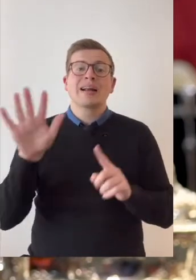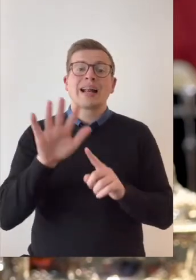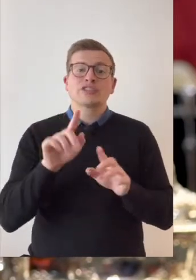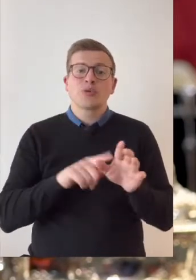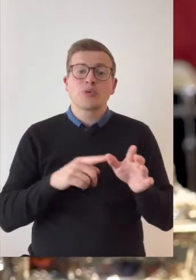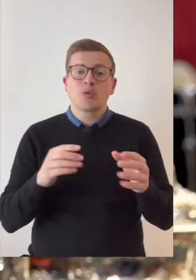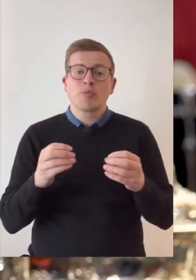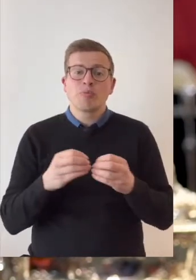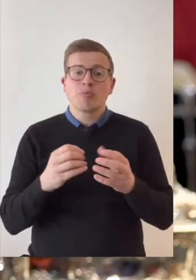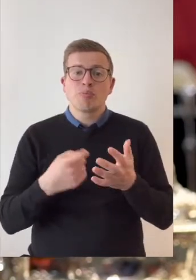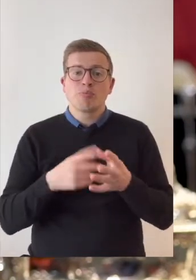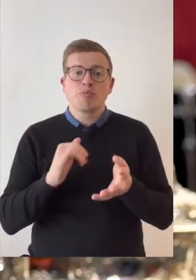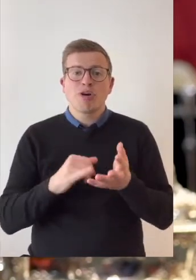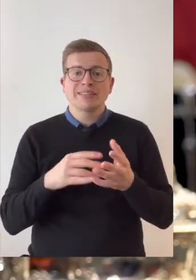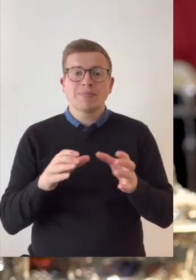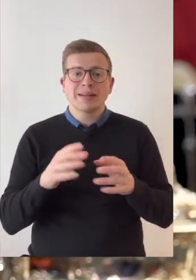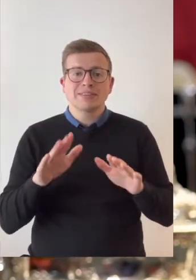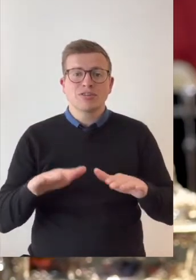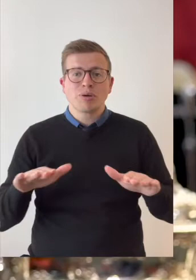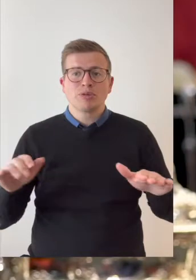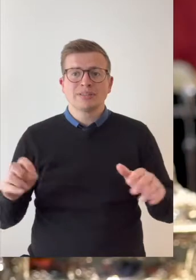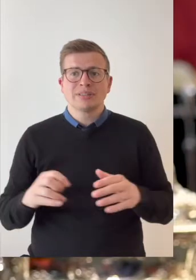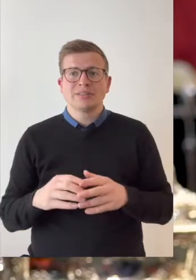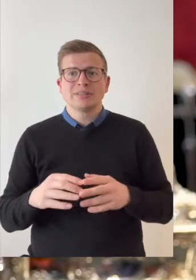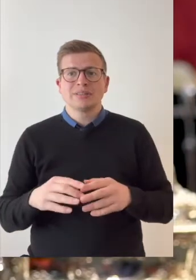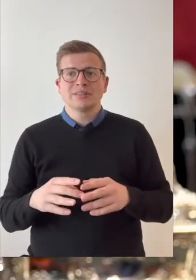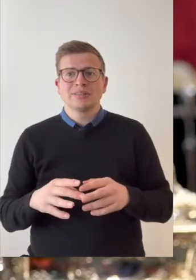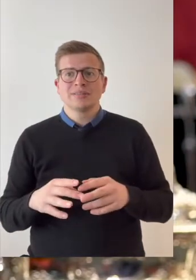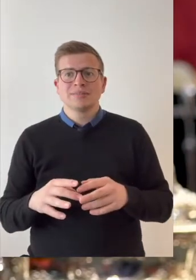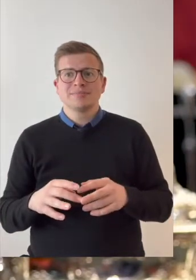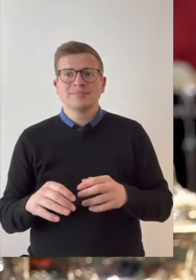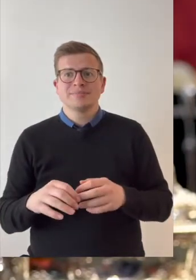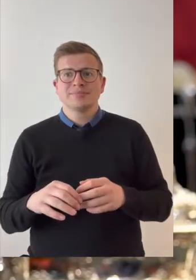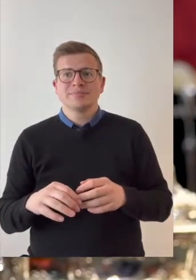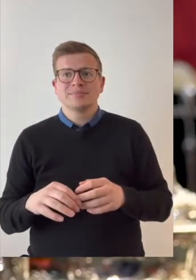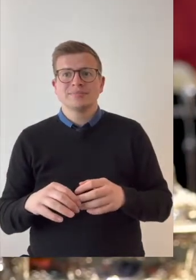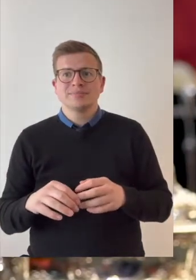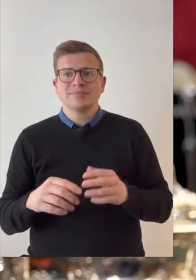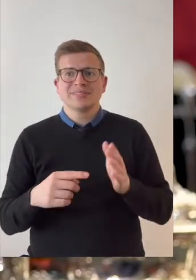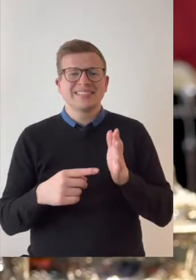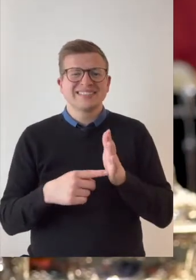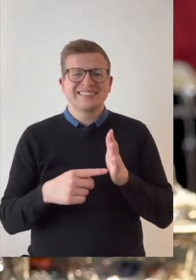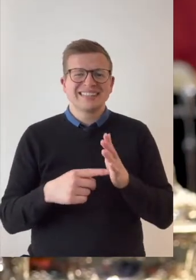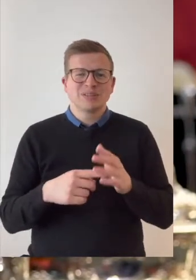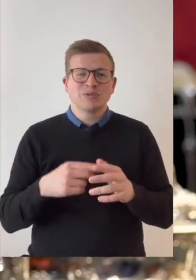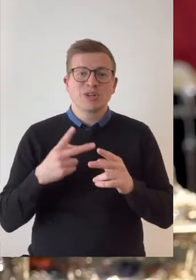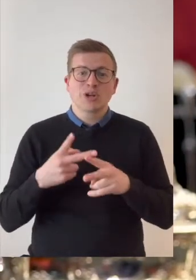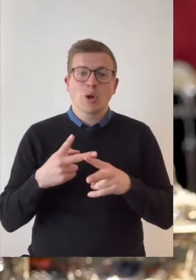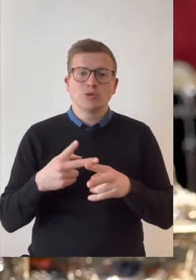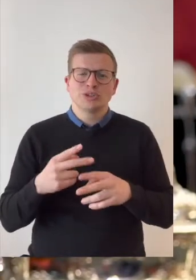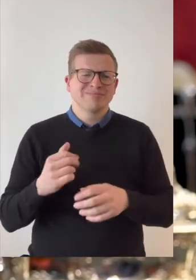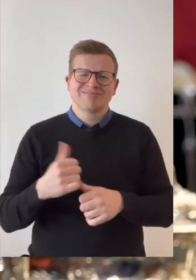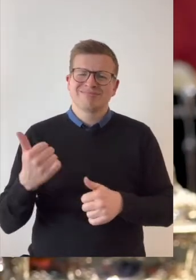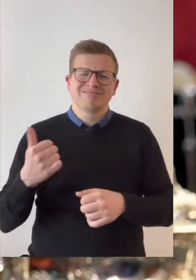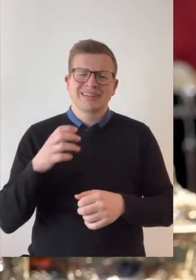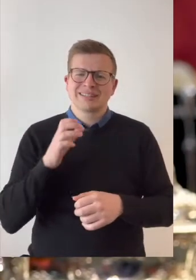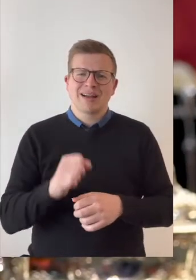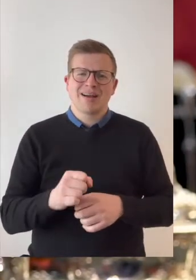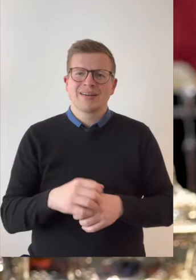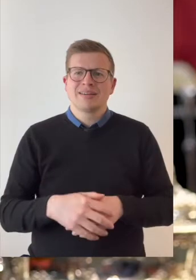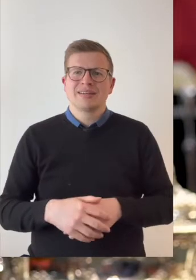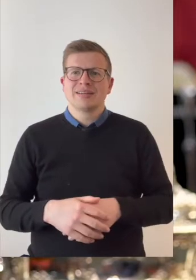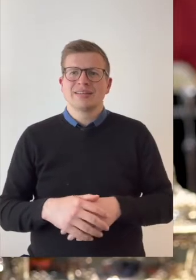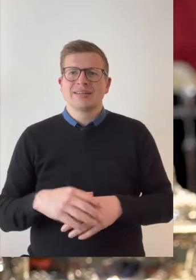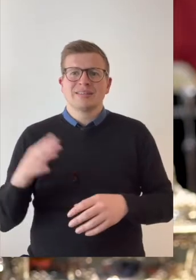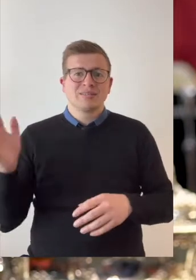Band of Great Britain. Yeah. And Jimmy was the coach. Right. But a smashing guy. Yeah. Yeah.